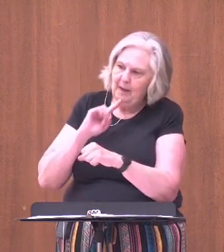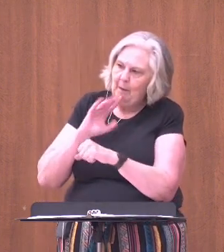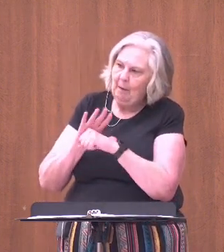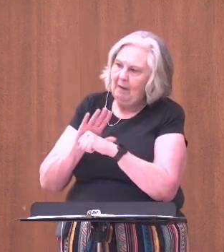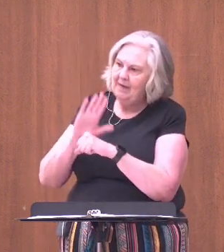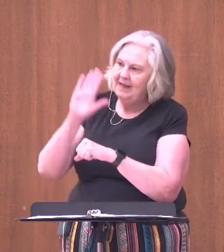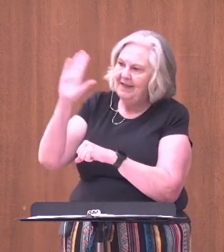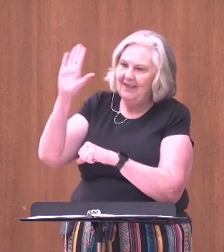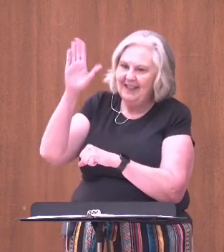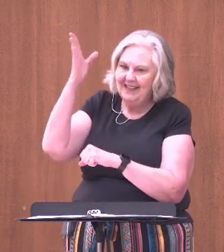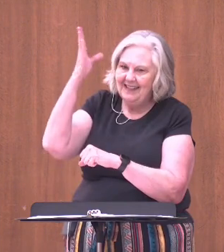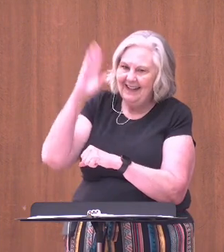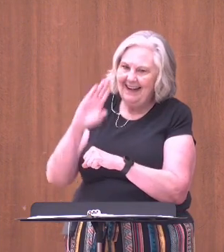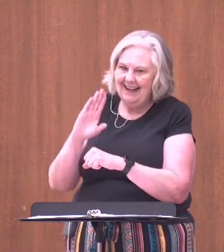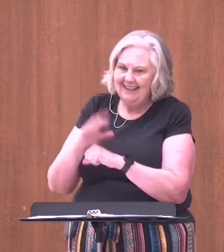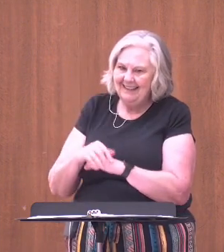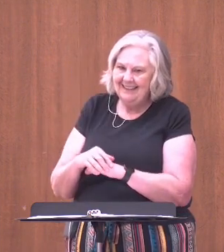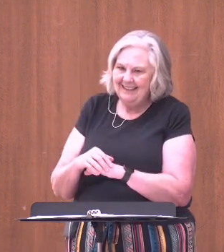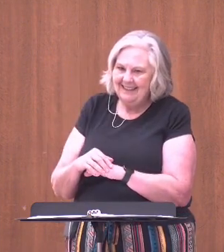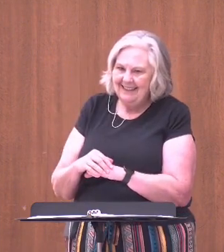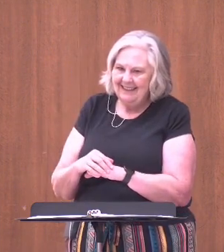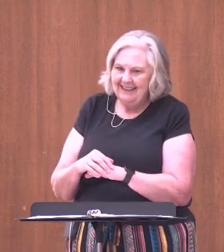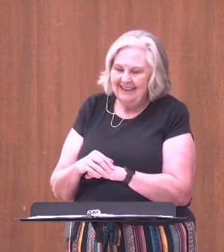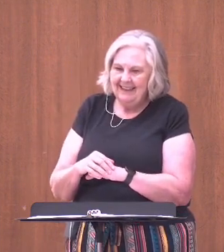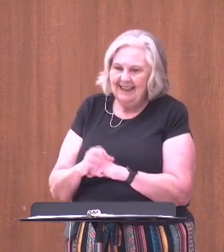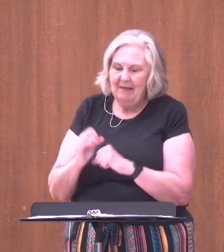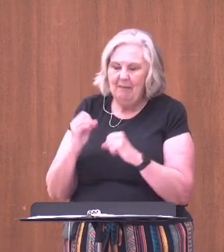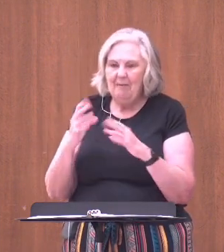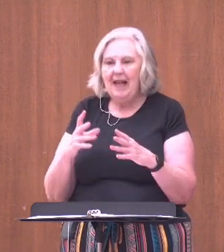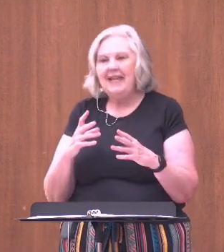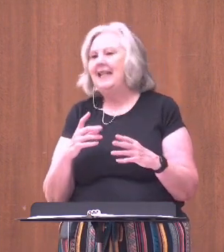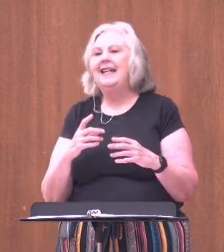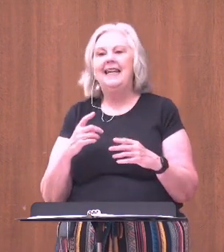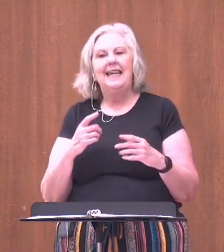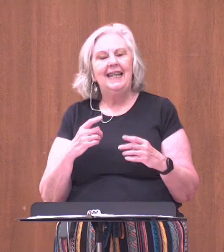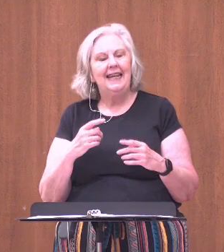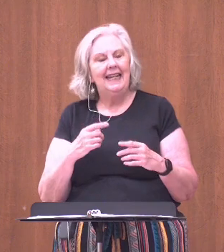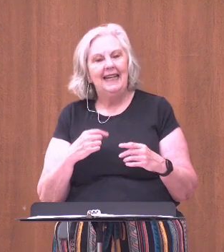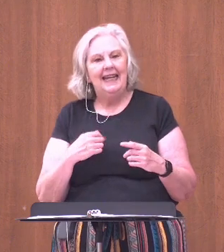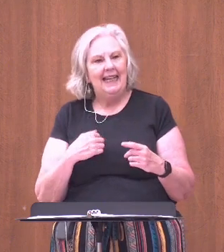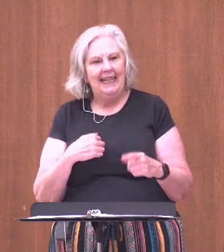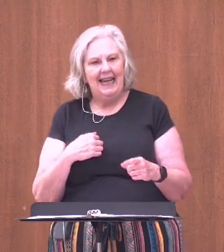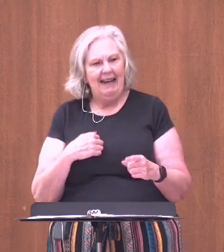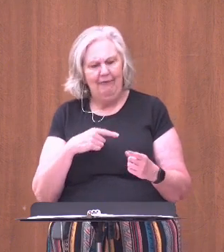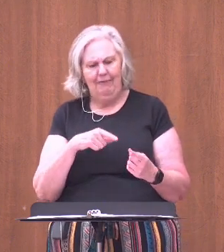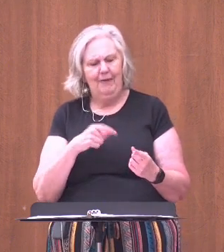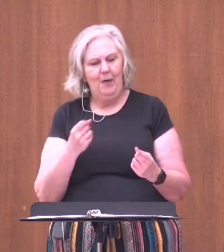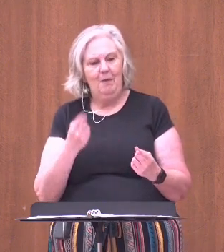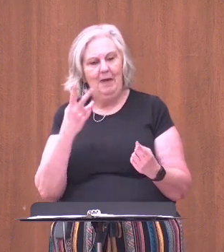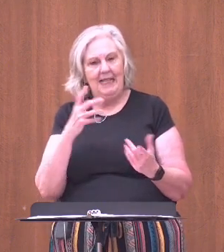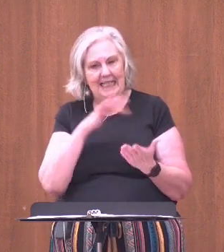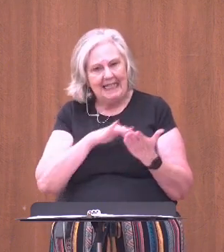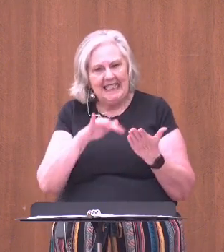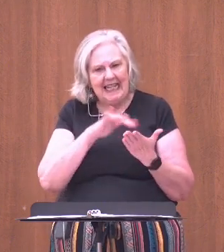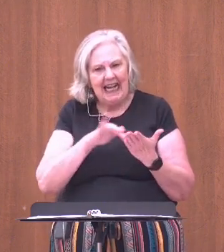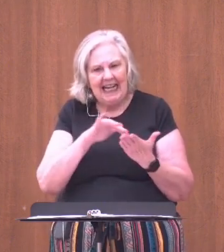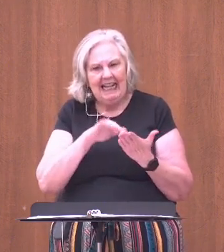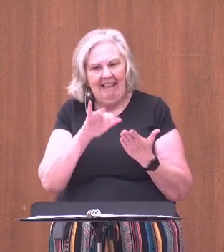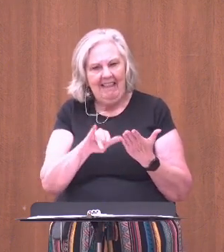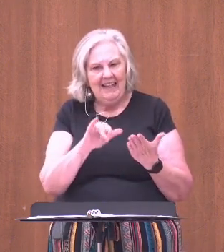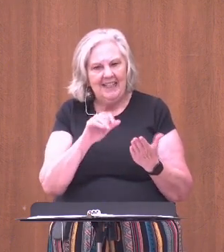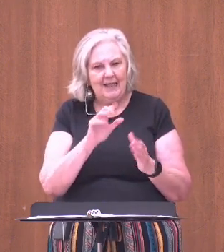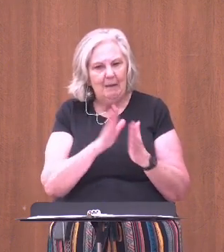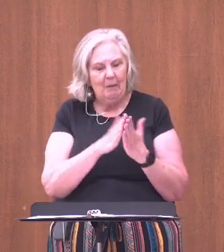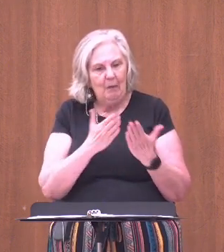God. Many theologians have wrestled with this book for centuries. Many theologians have had